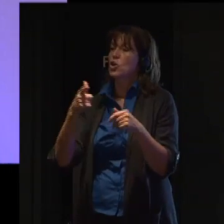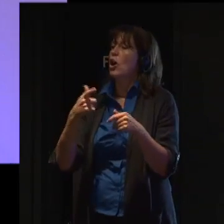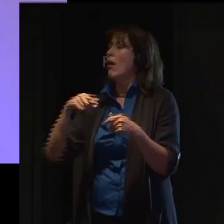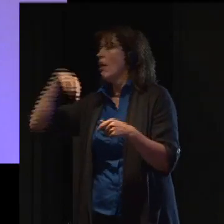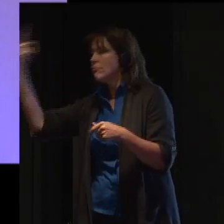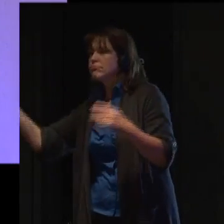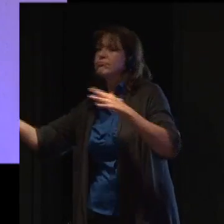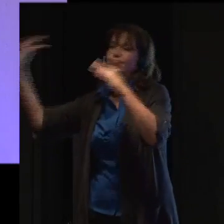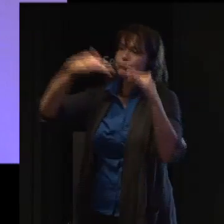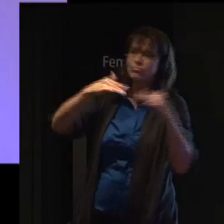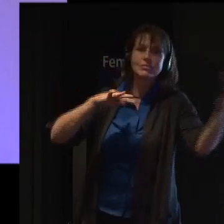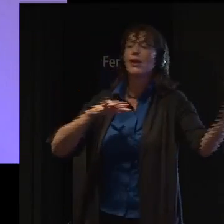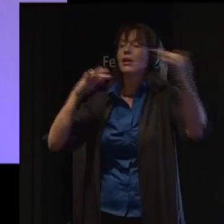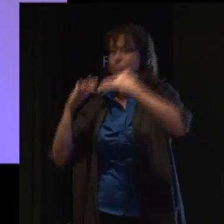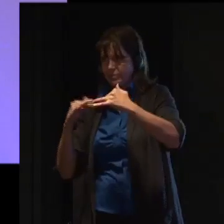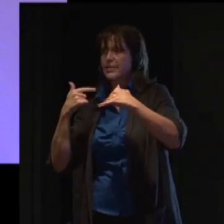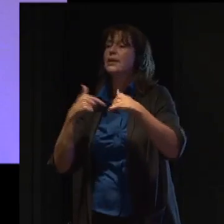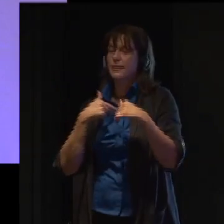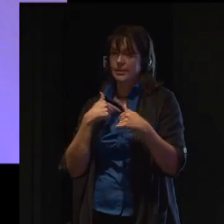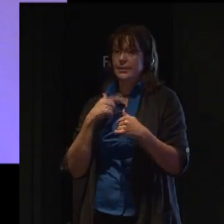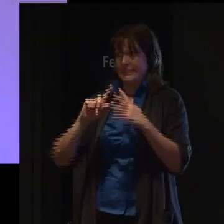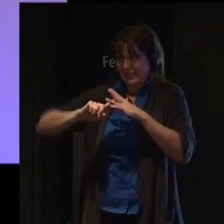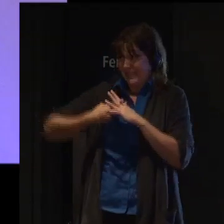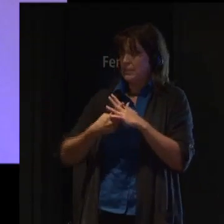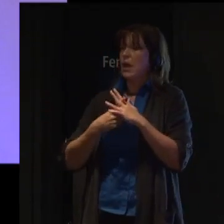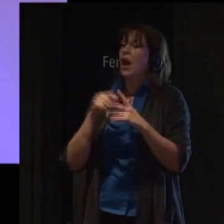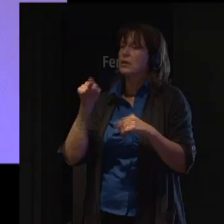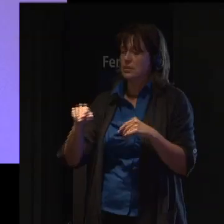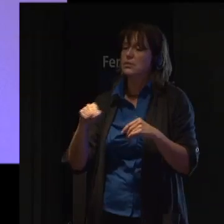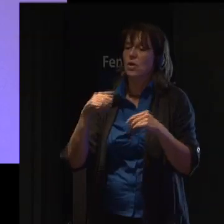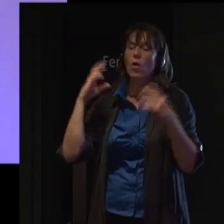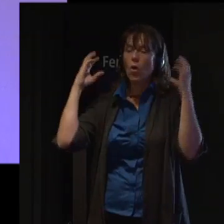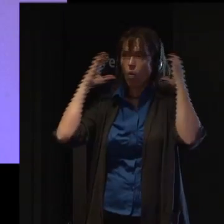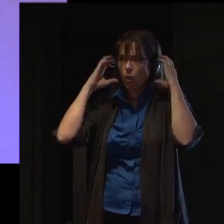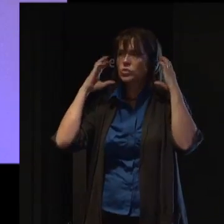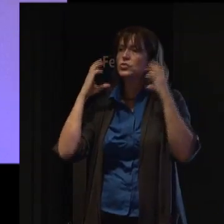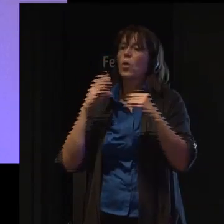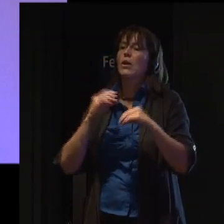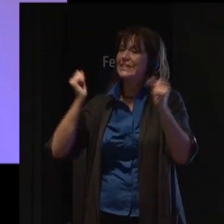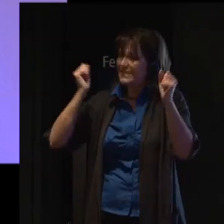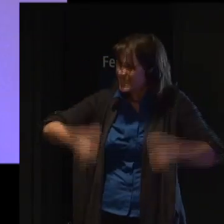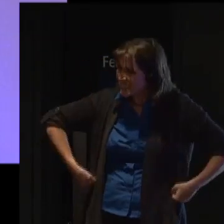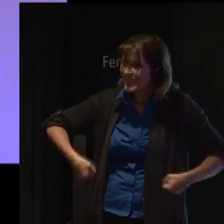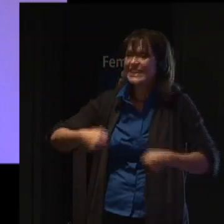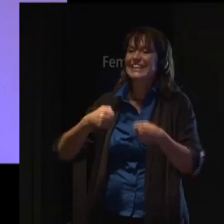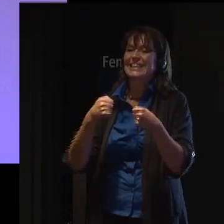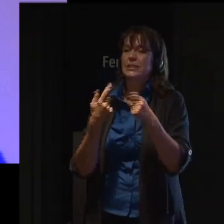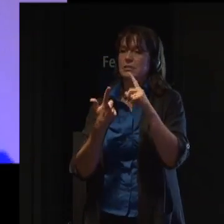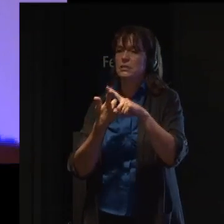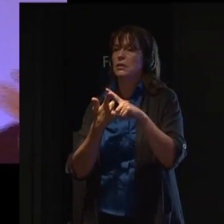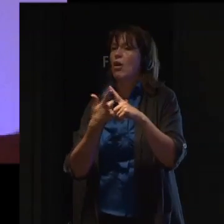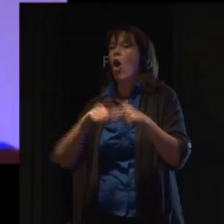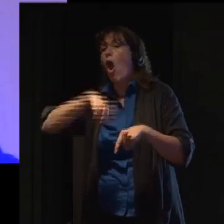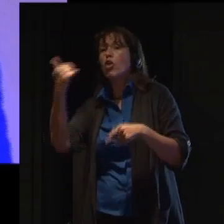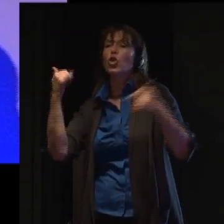do a lot of skiing, ski jumping. We started already the Formula One in audio description and do a lot of social events, like